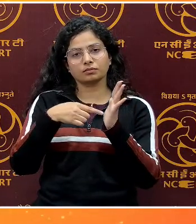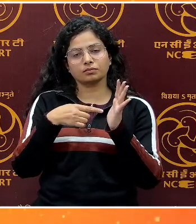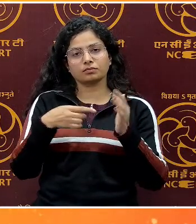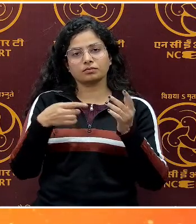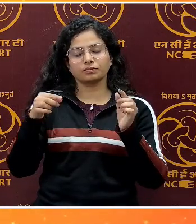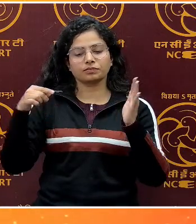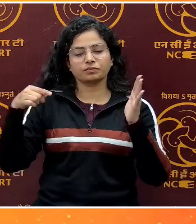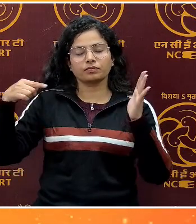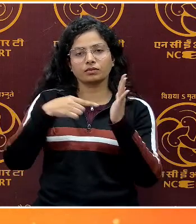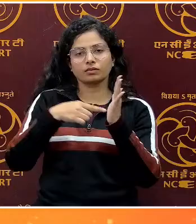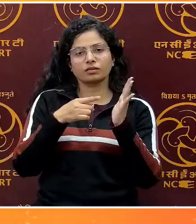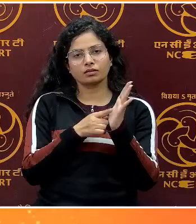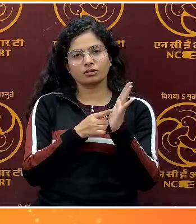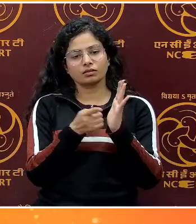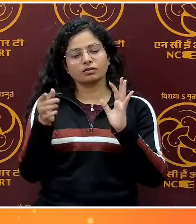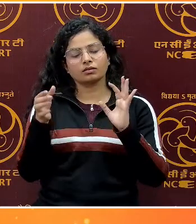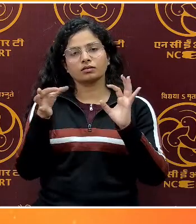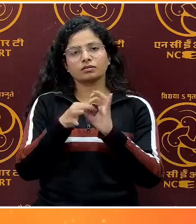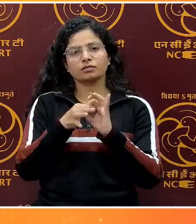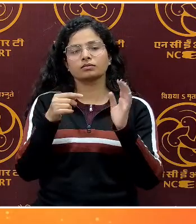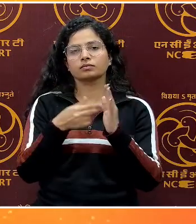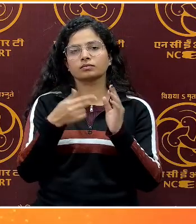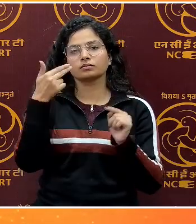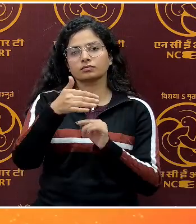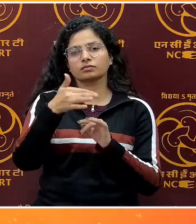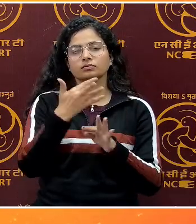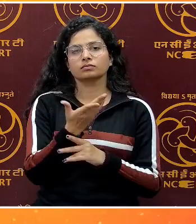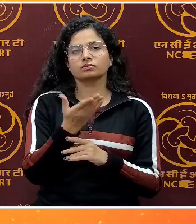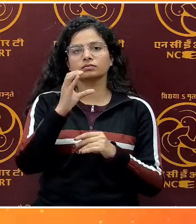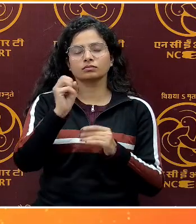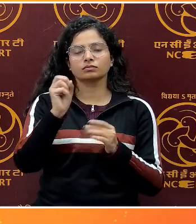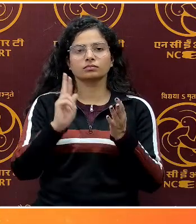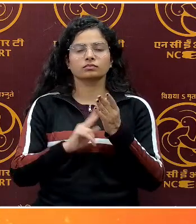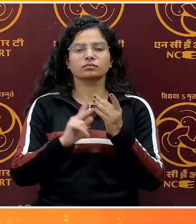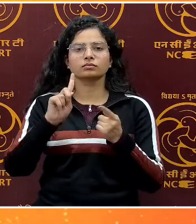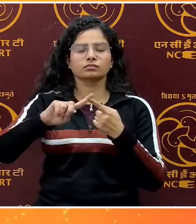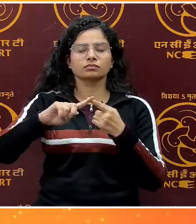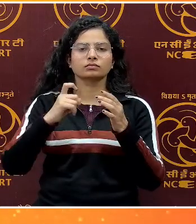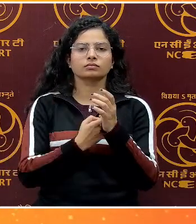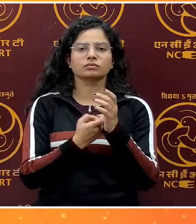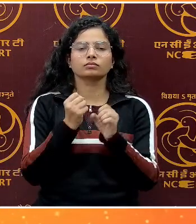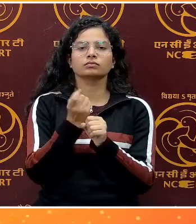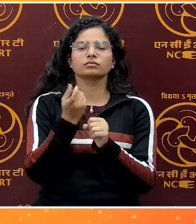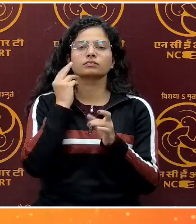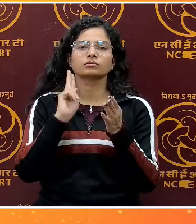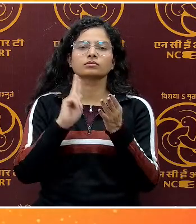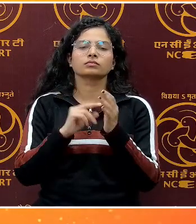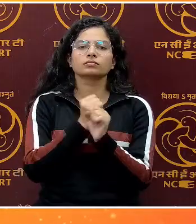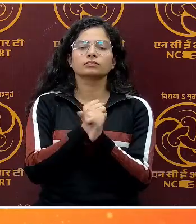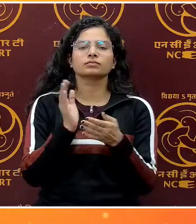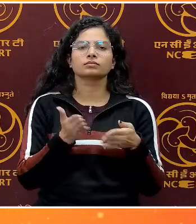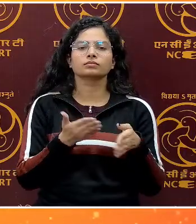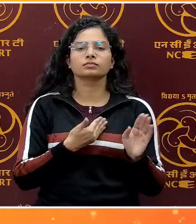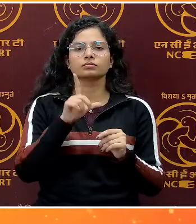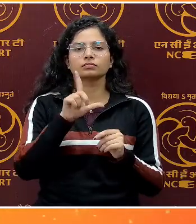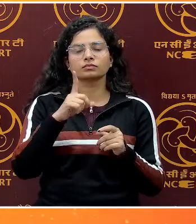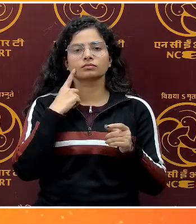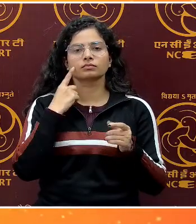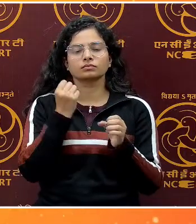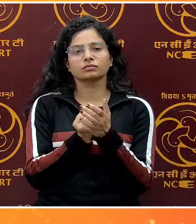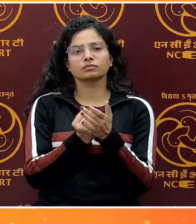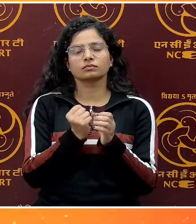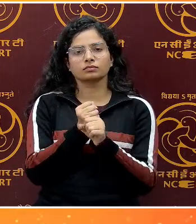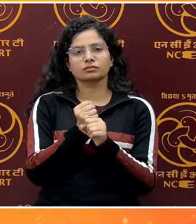so what this property called as converging of light. So the light rays, they are coming from